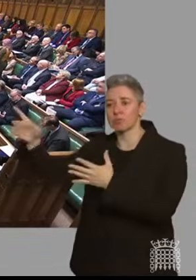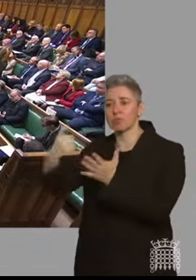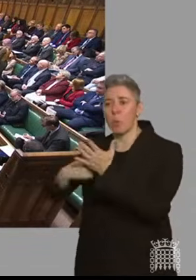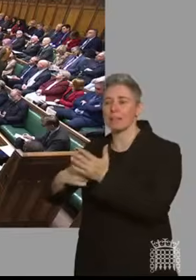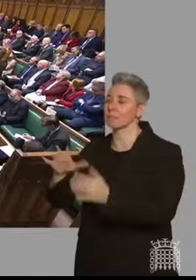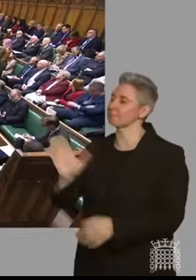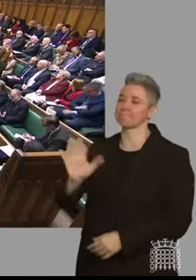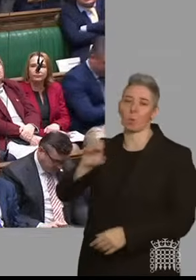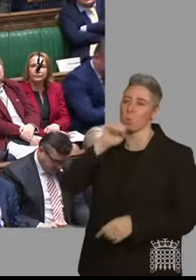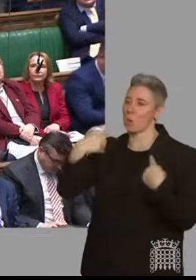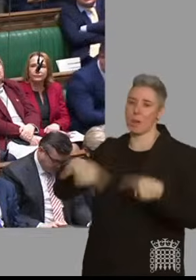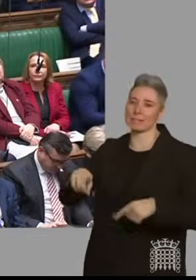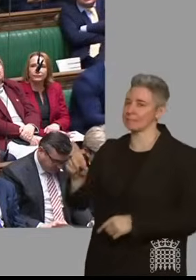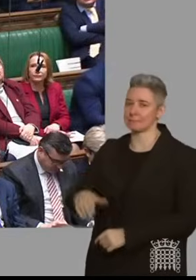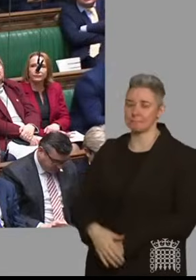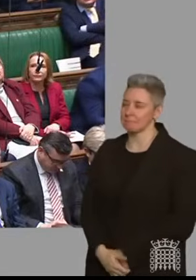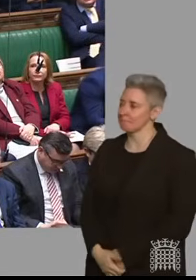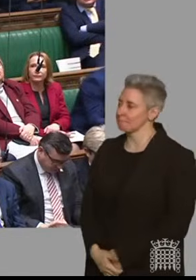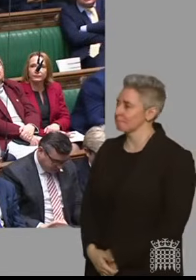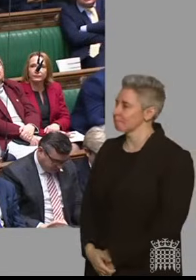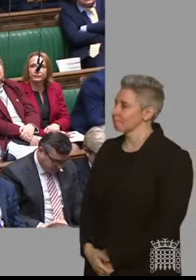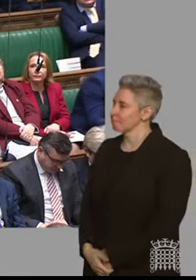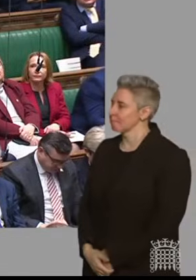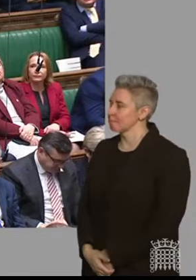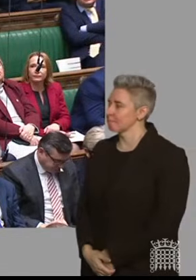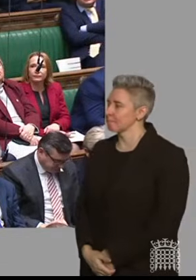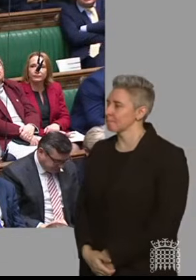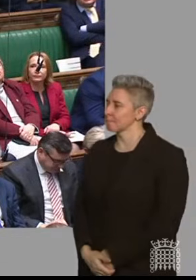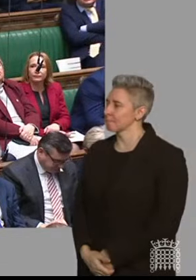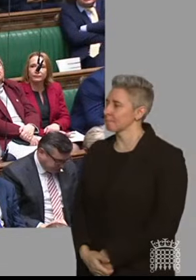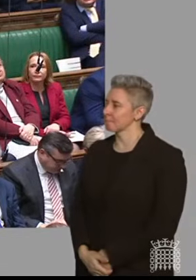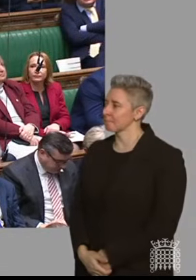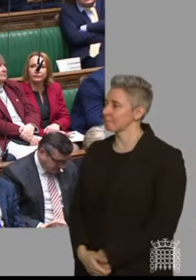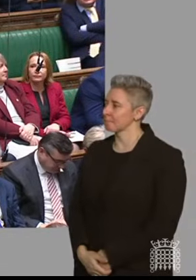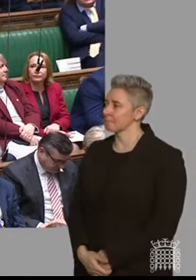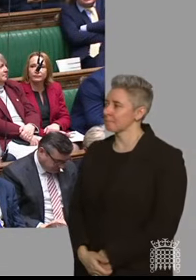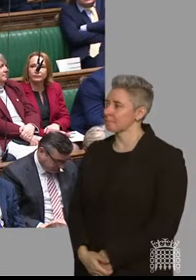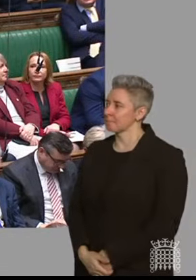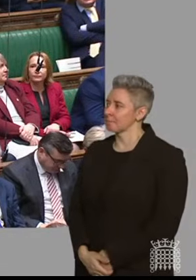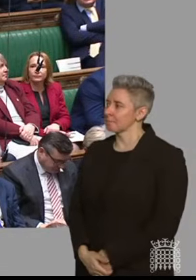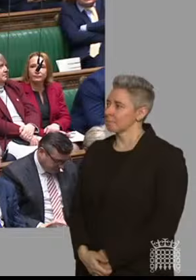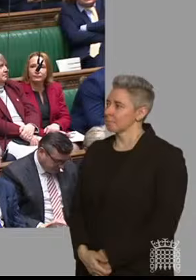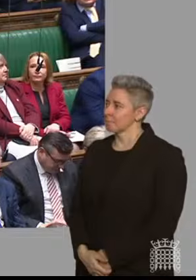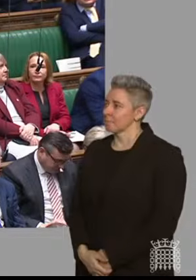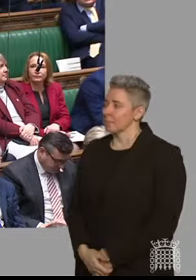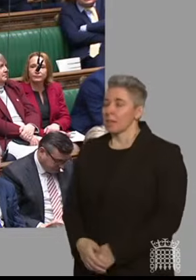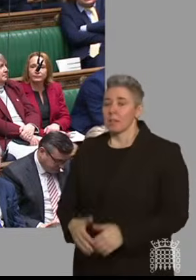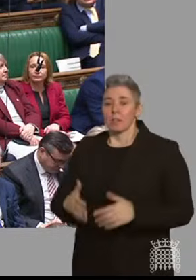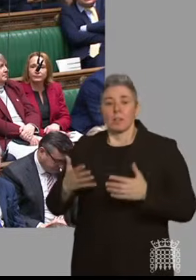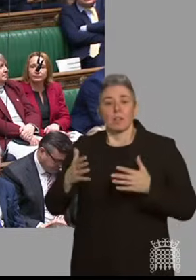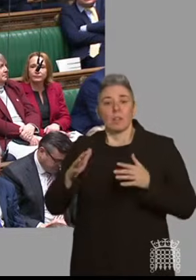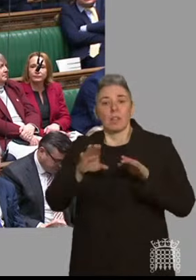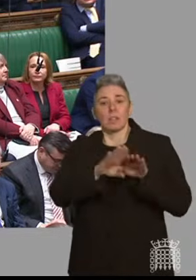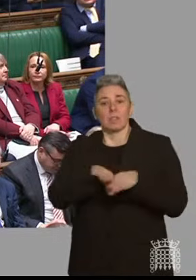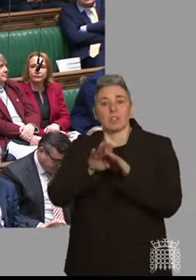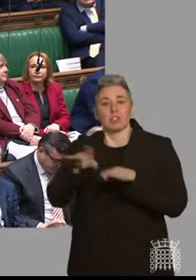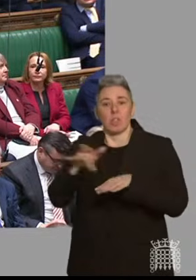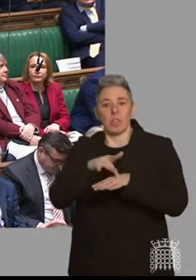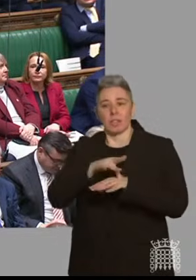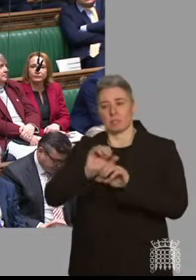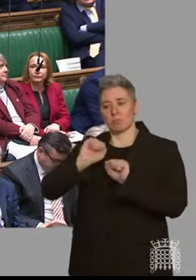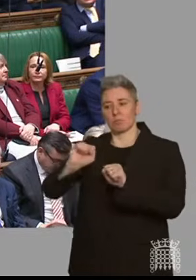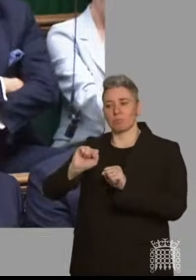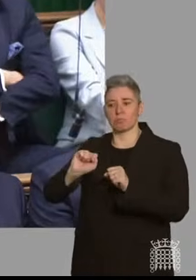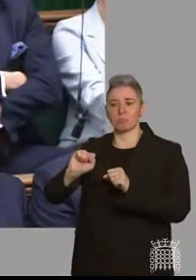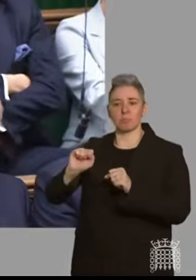The National Theatre production, Nye, which stars Michael Sheen, celebrates at the end a transformational increase in